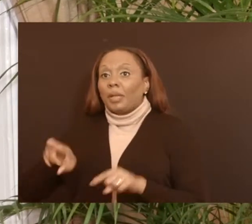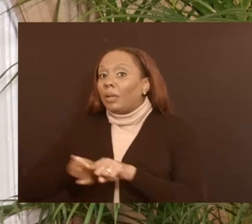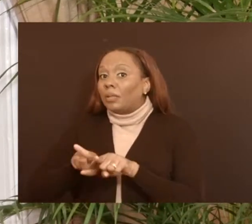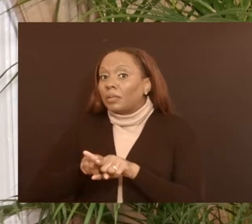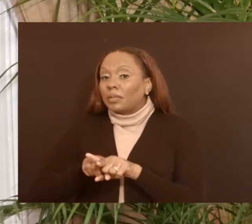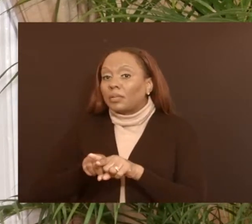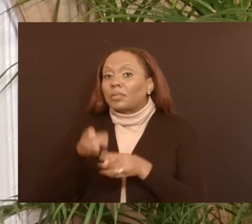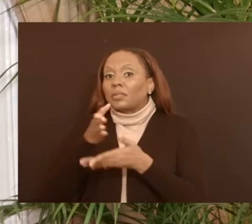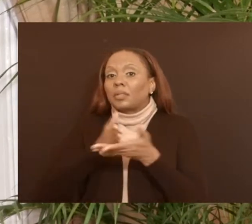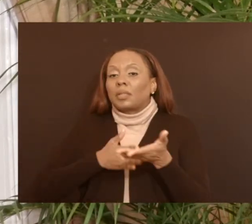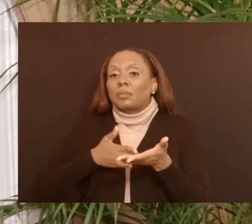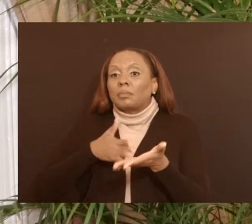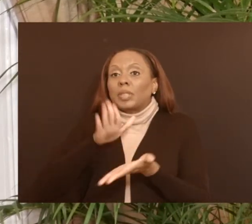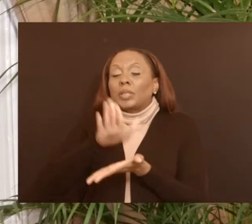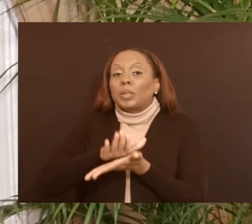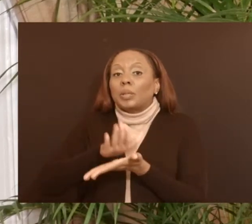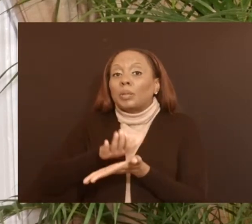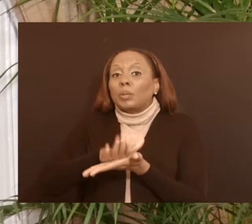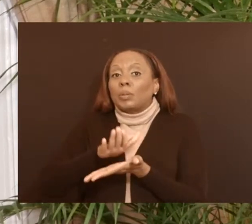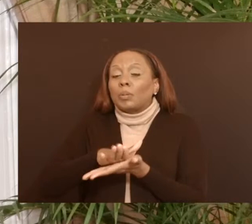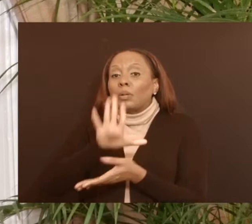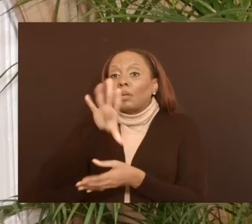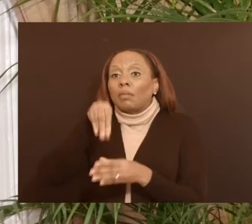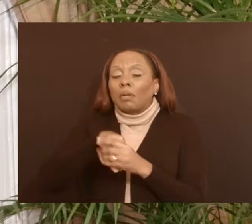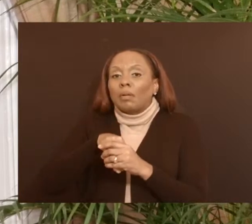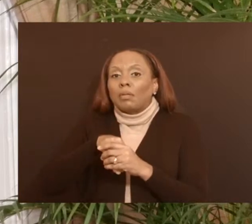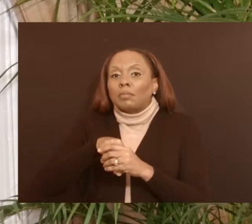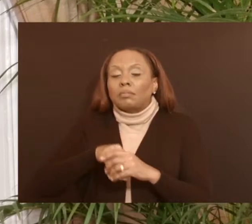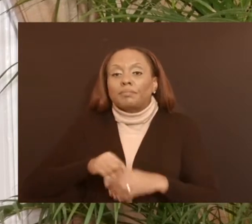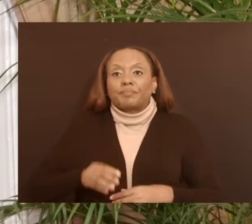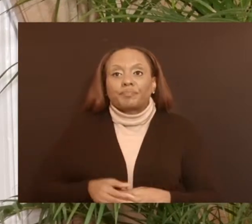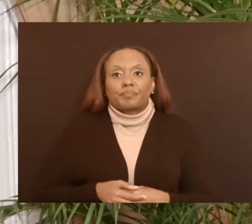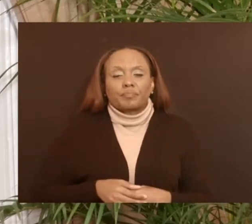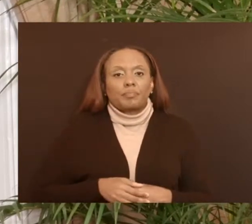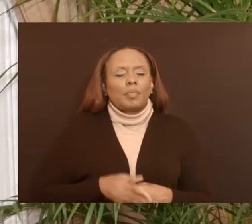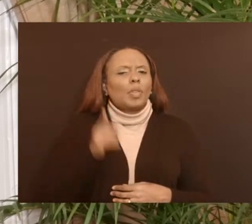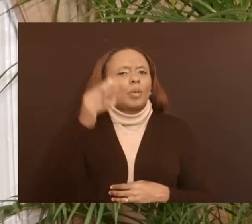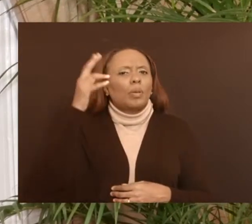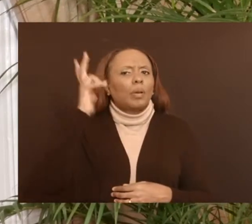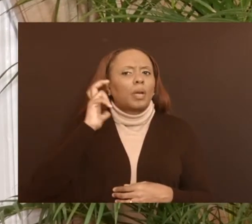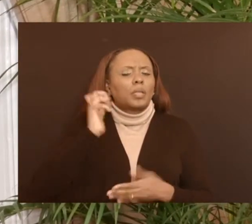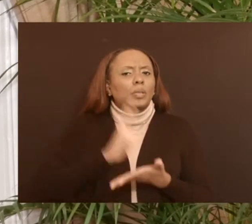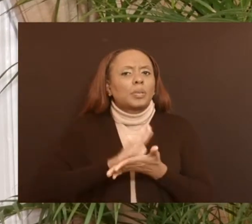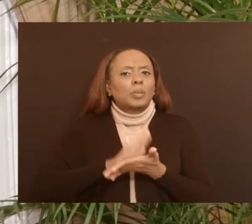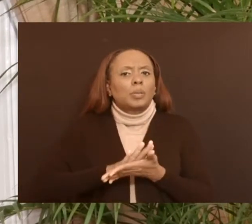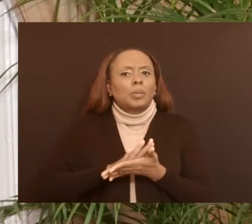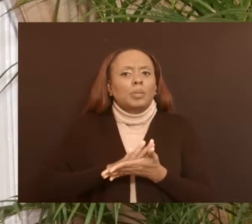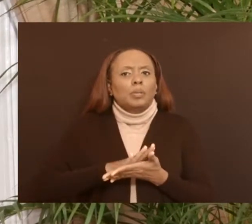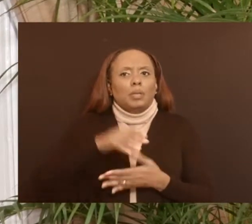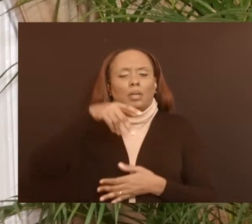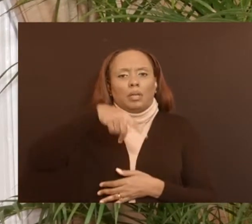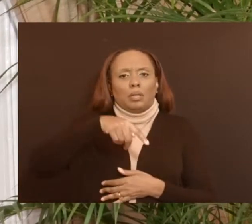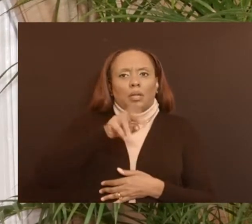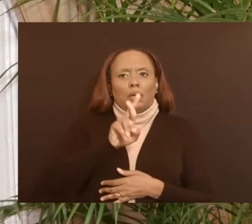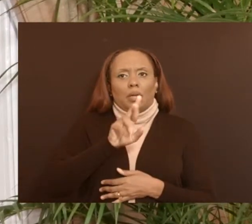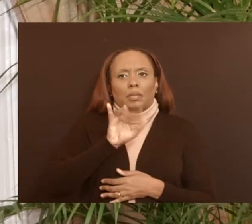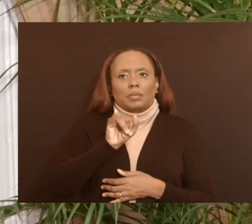involvement. So you might have heard in the press the Princess Margaret School and the Ann Hill